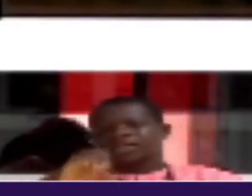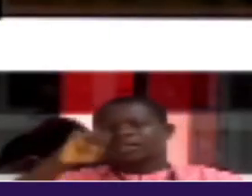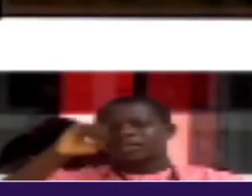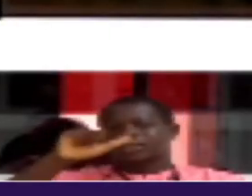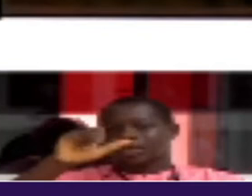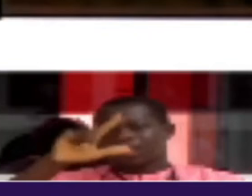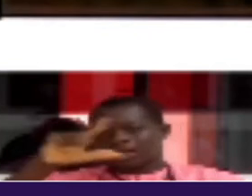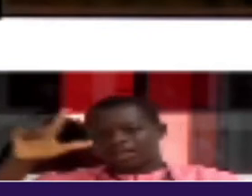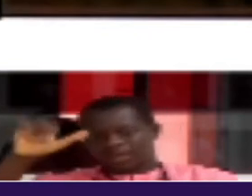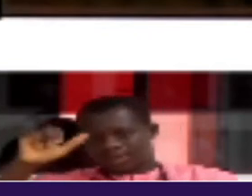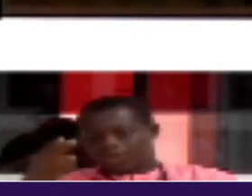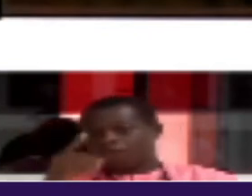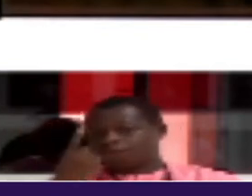Koli?